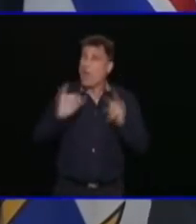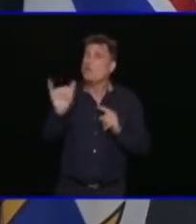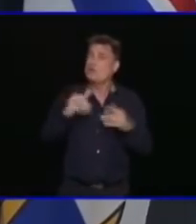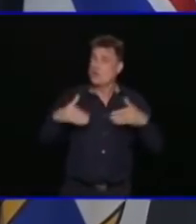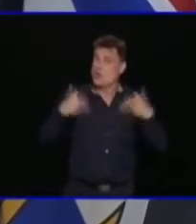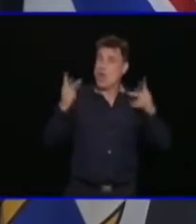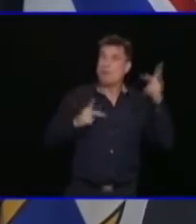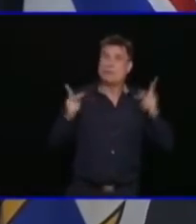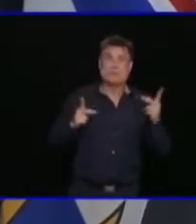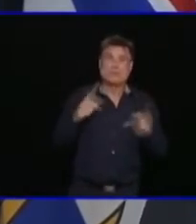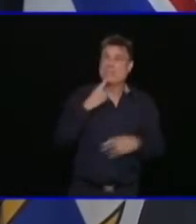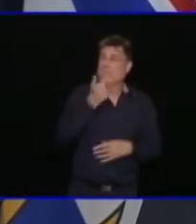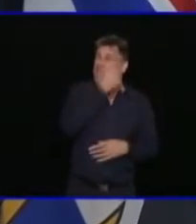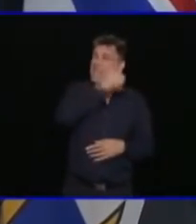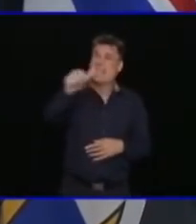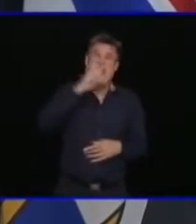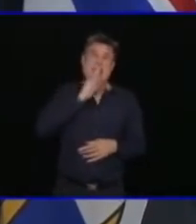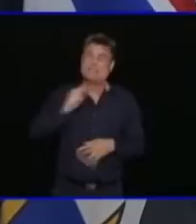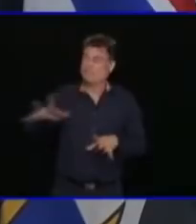you see that, I think,